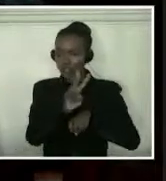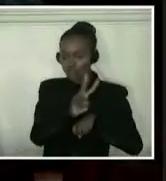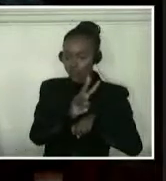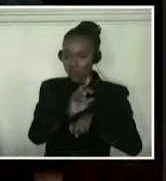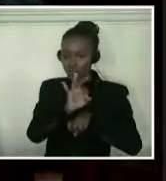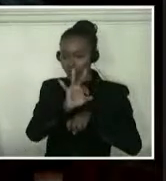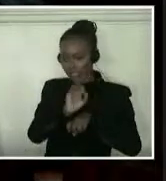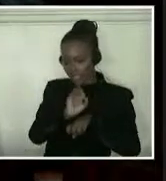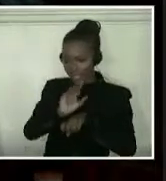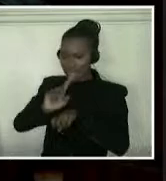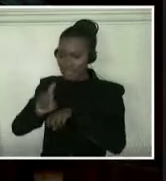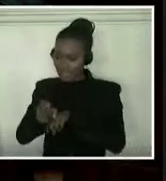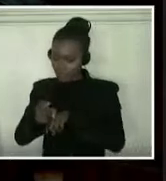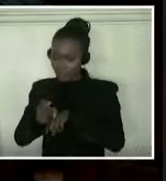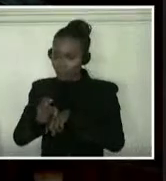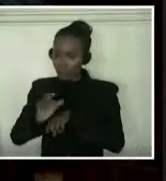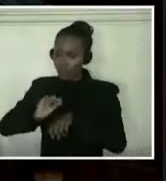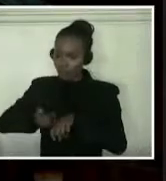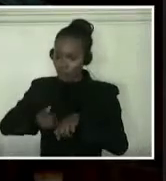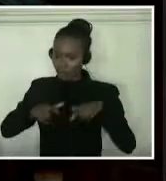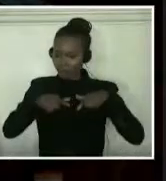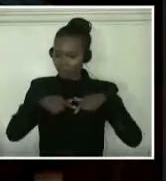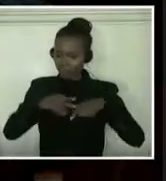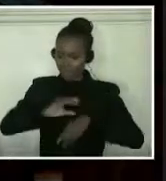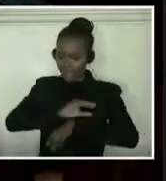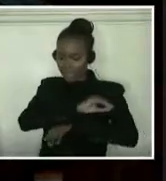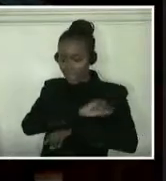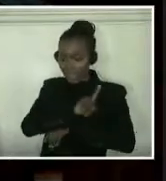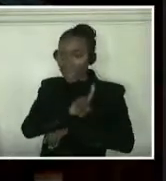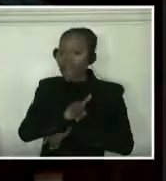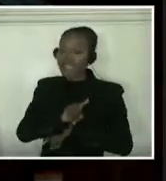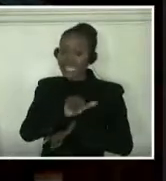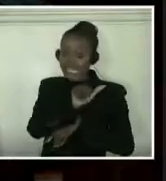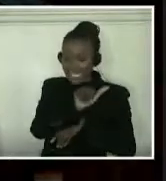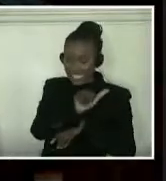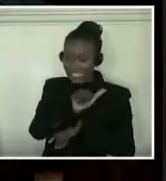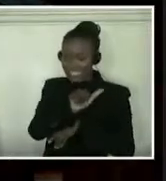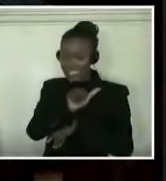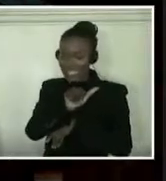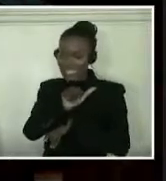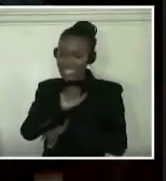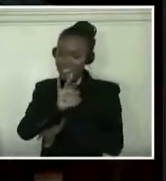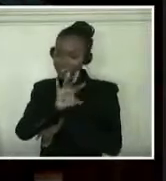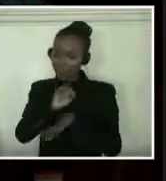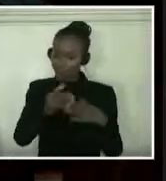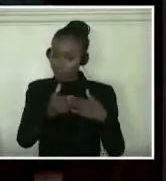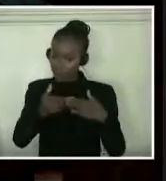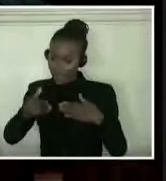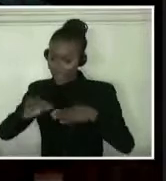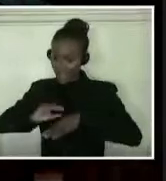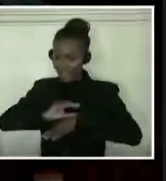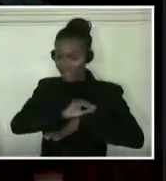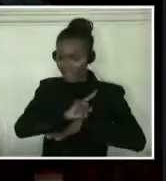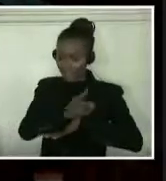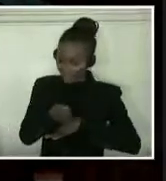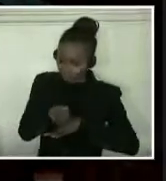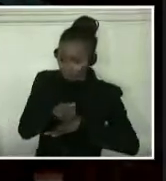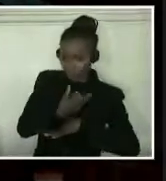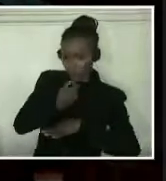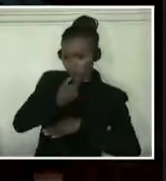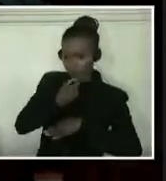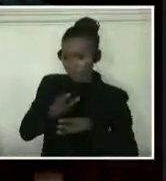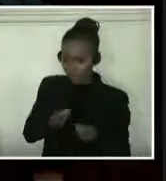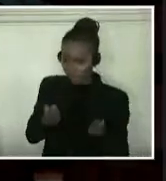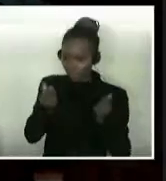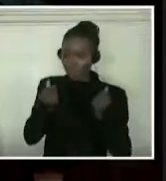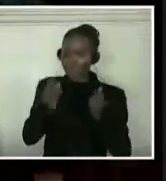cervical cancer and of those 12 644 were found to be pre-cancerous and were initiated on treatment we think